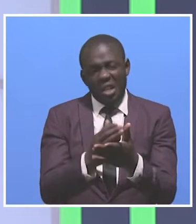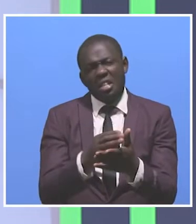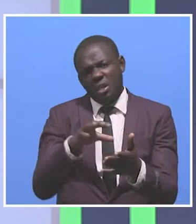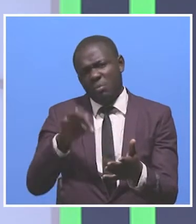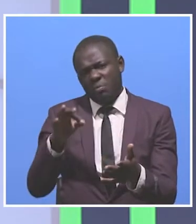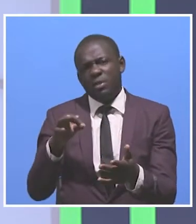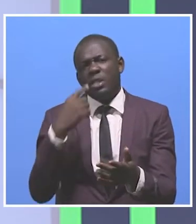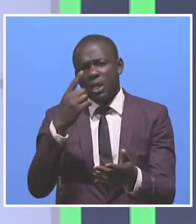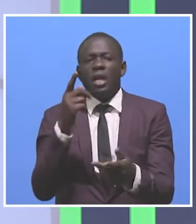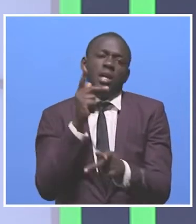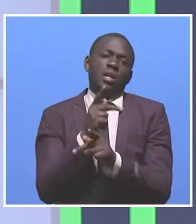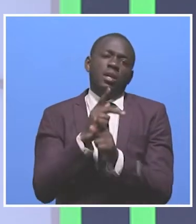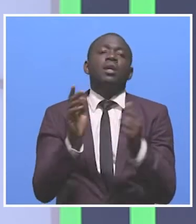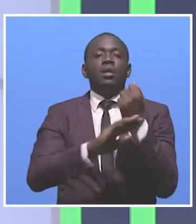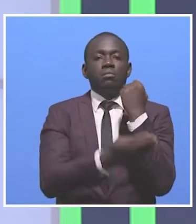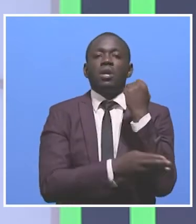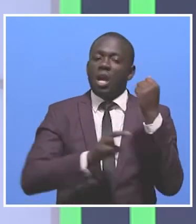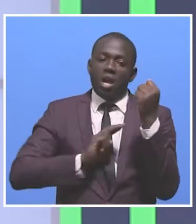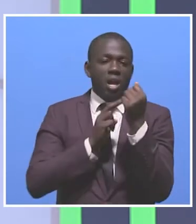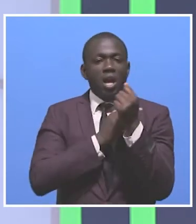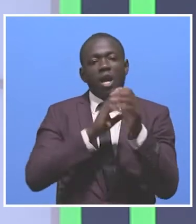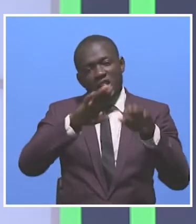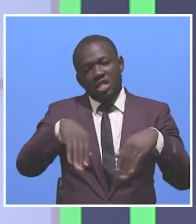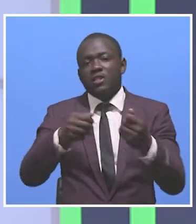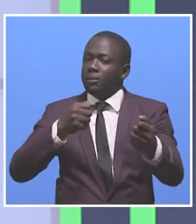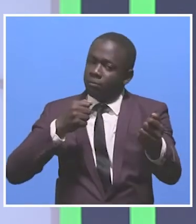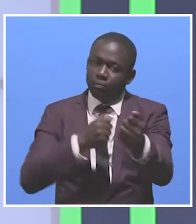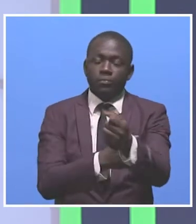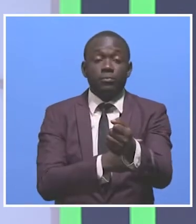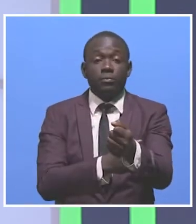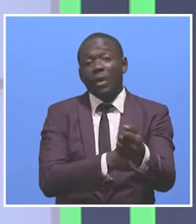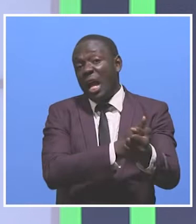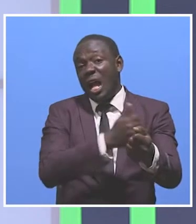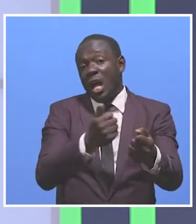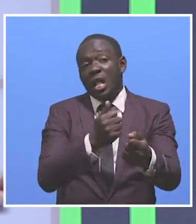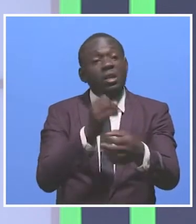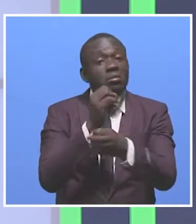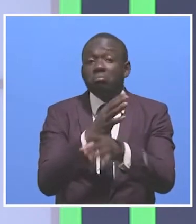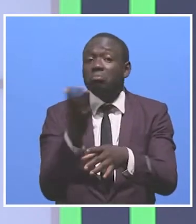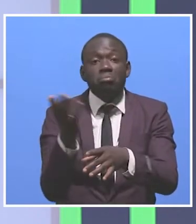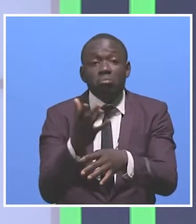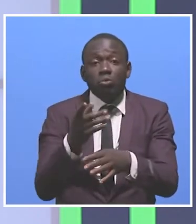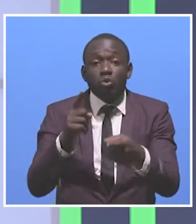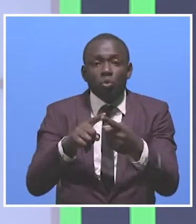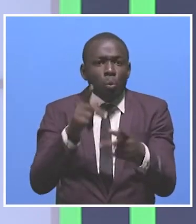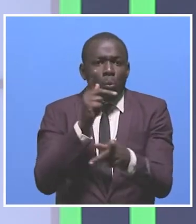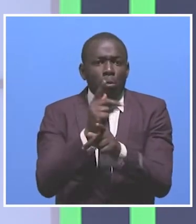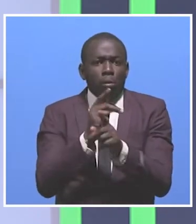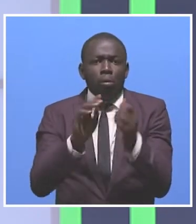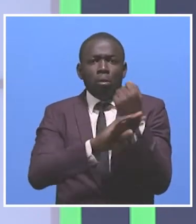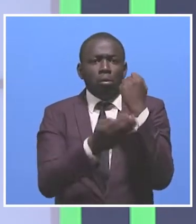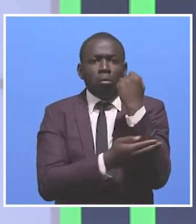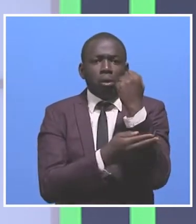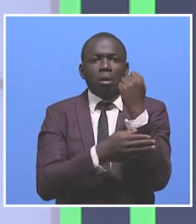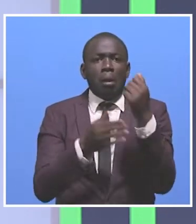have offered to support all the way. There are others that are not ready from anywhere to start because it was just